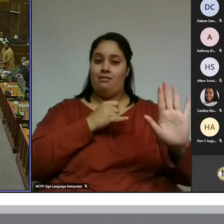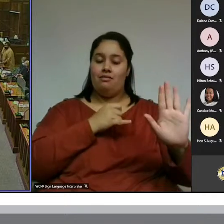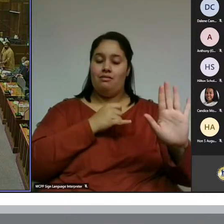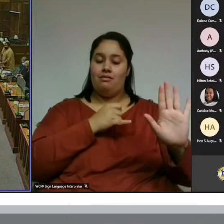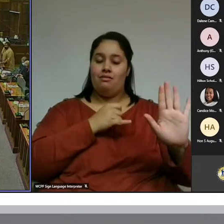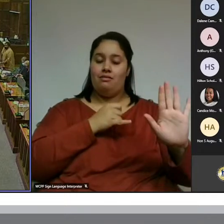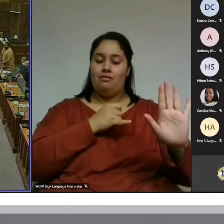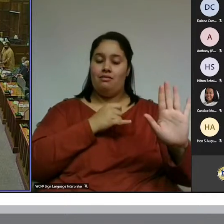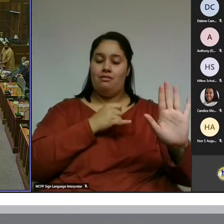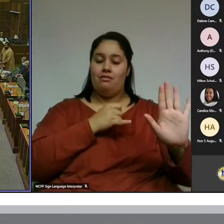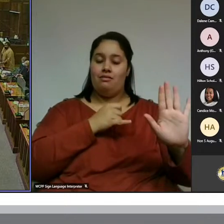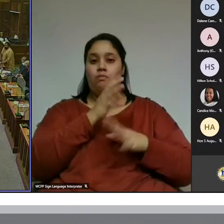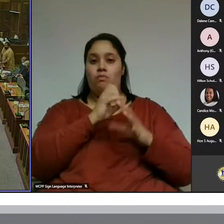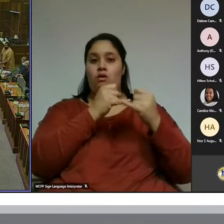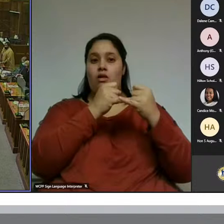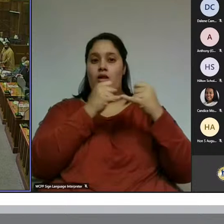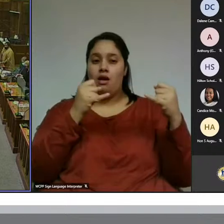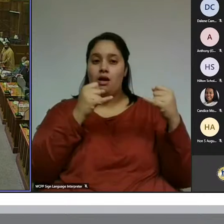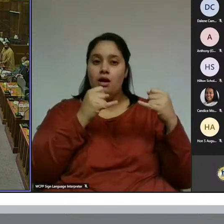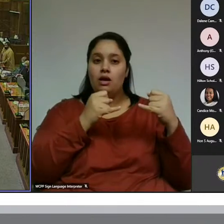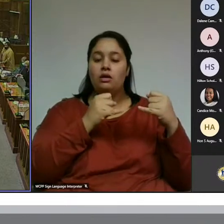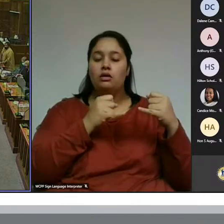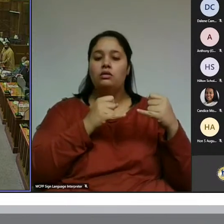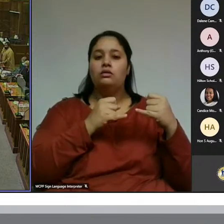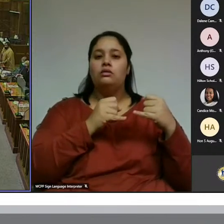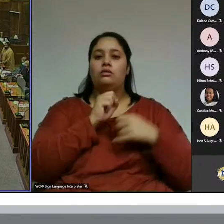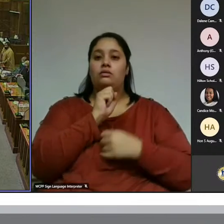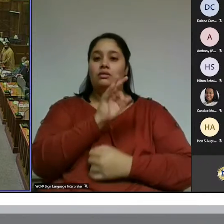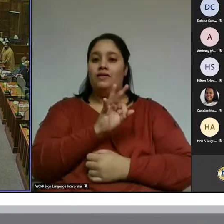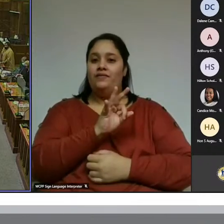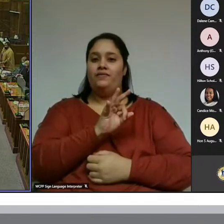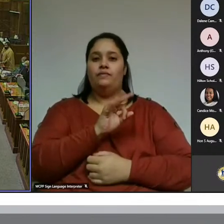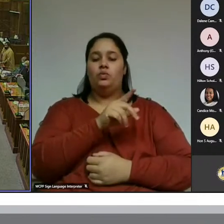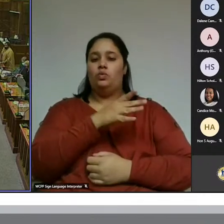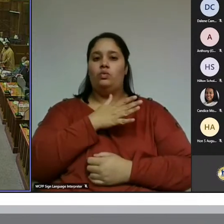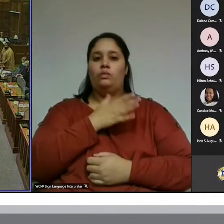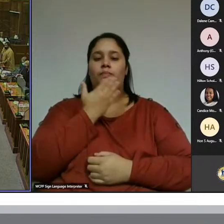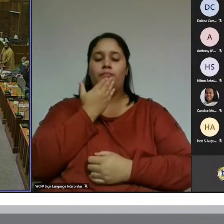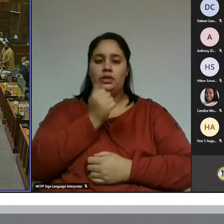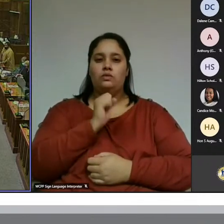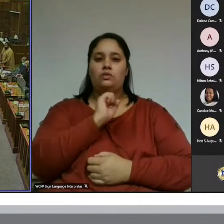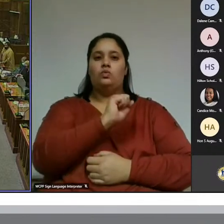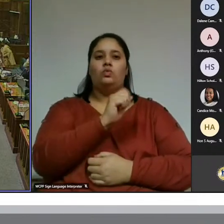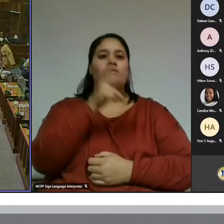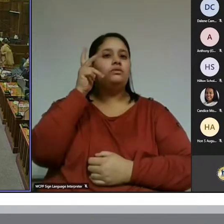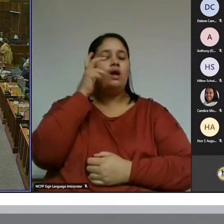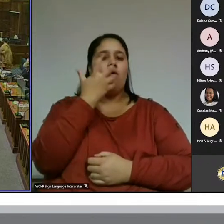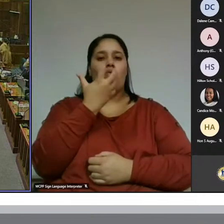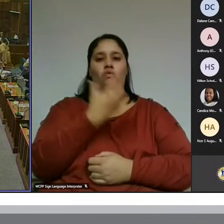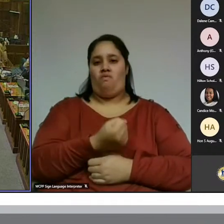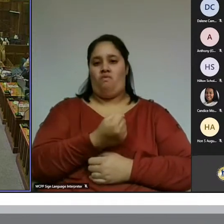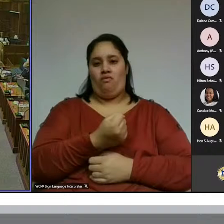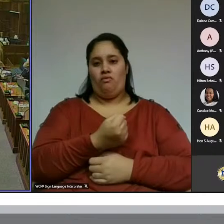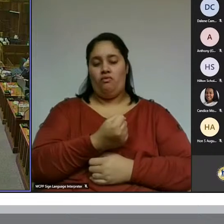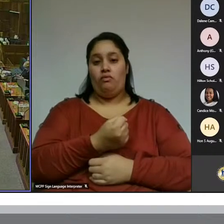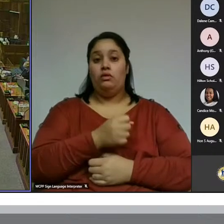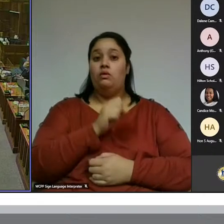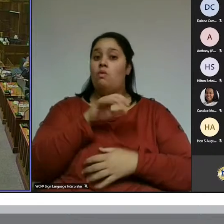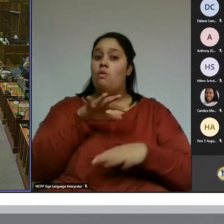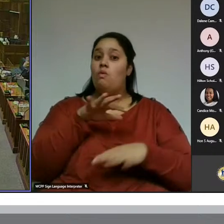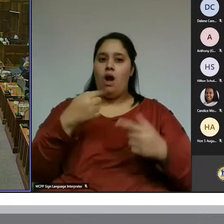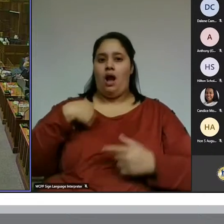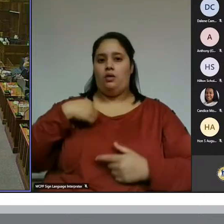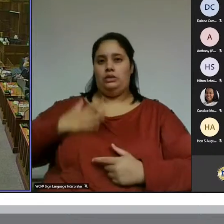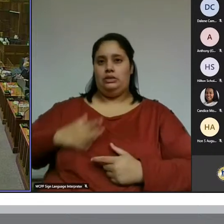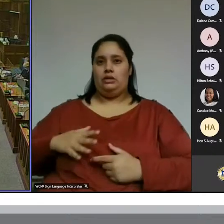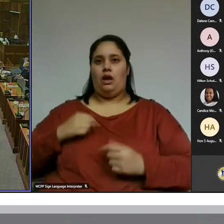platform, please, if you will kindly mute yourself, or else we will do it from our